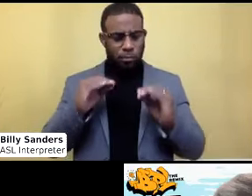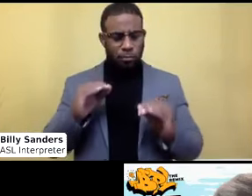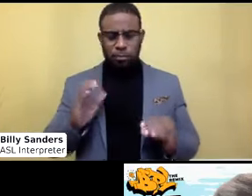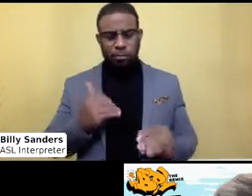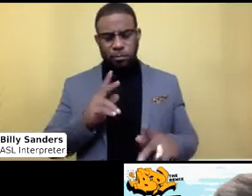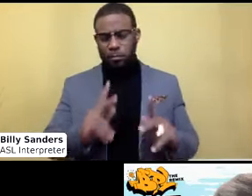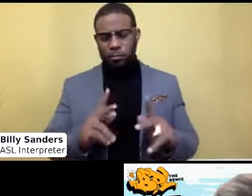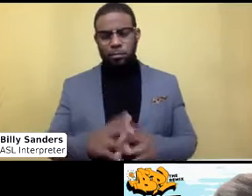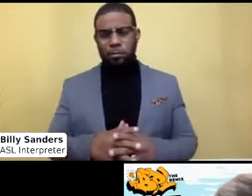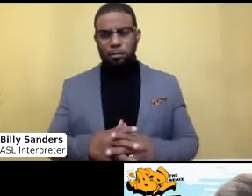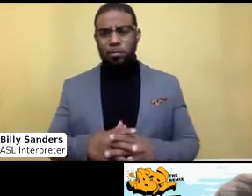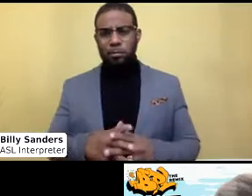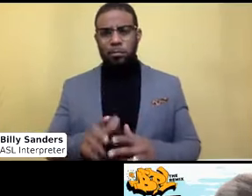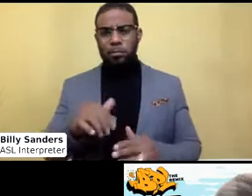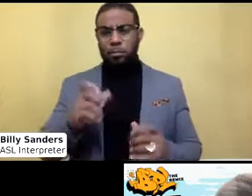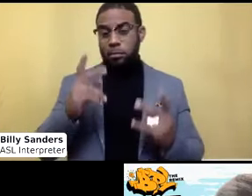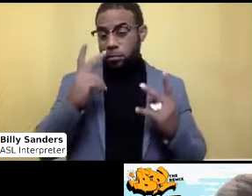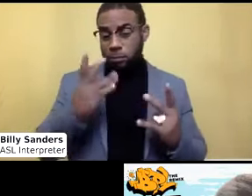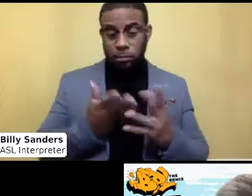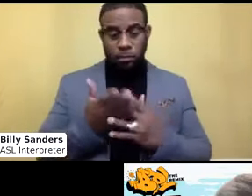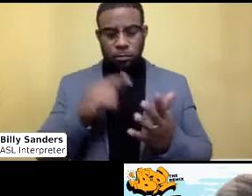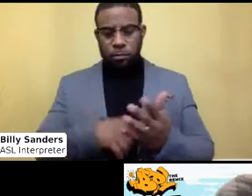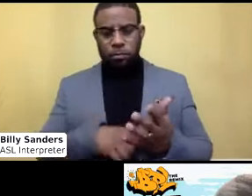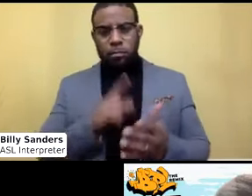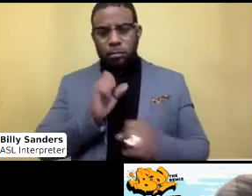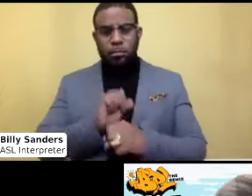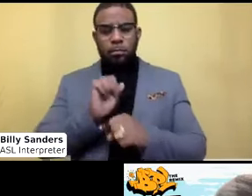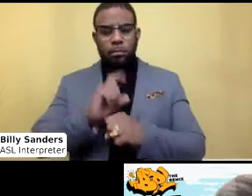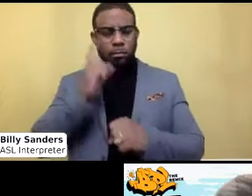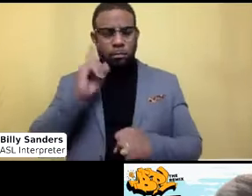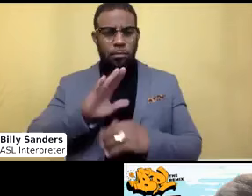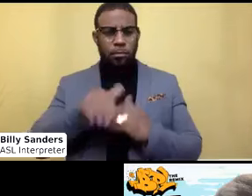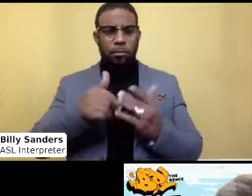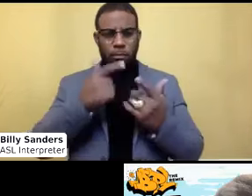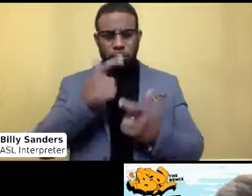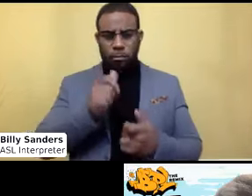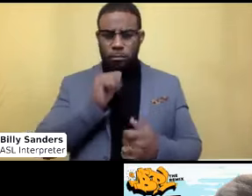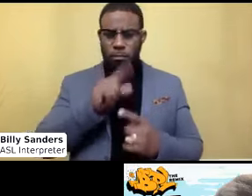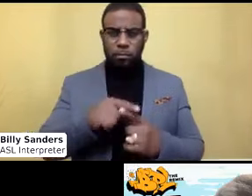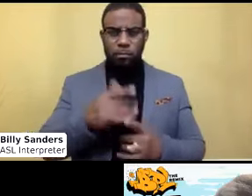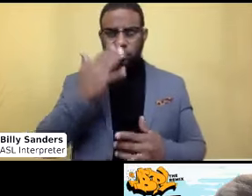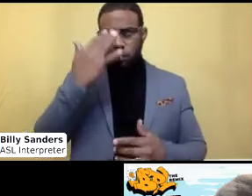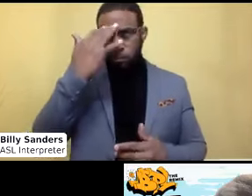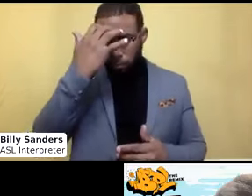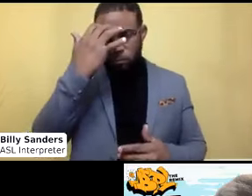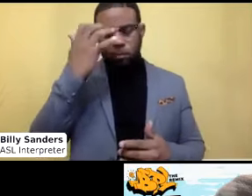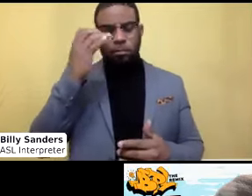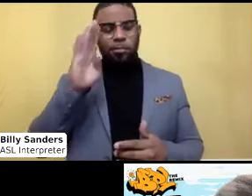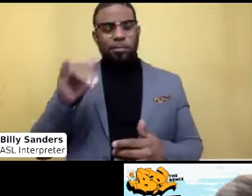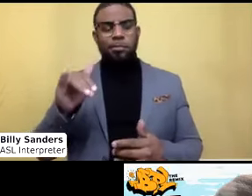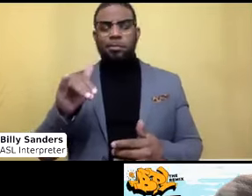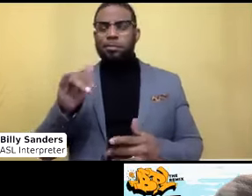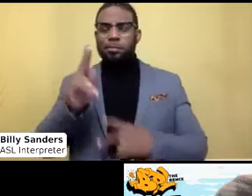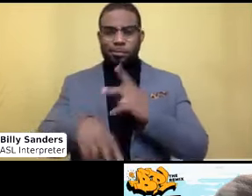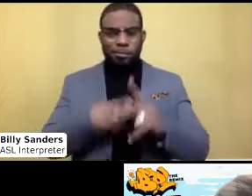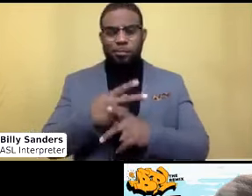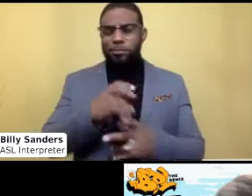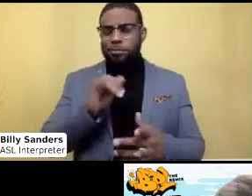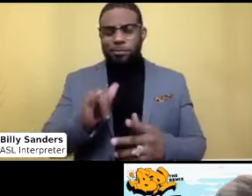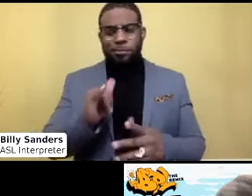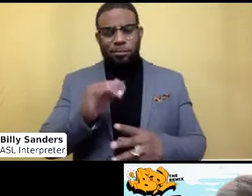our people, so that we can see through this and actually work for our own interests, and not be duped by the type of